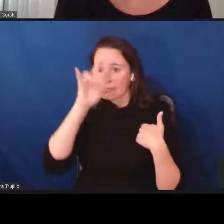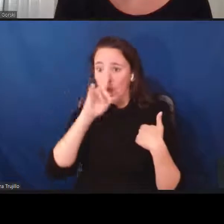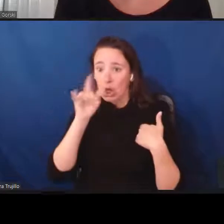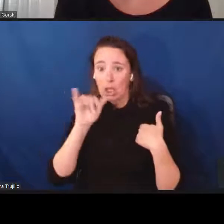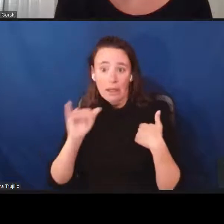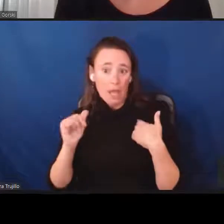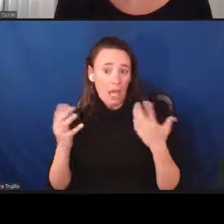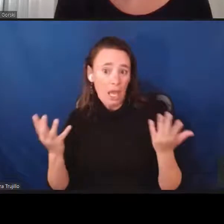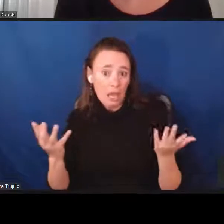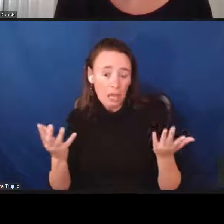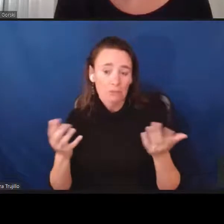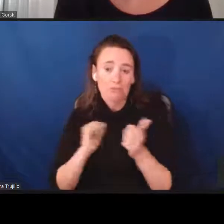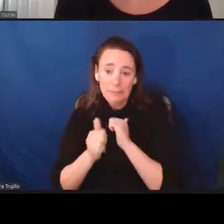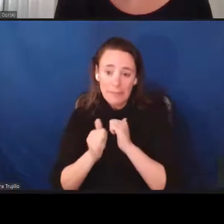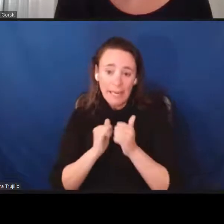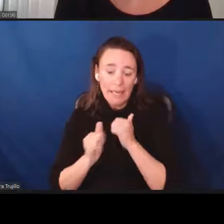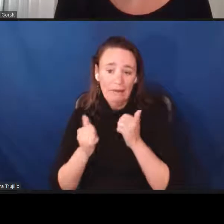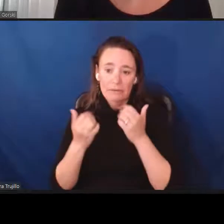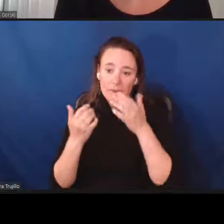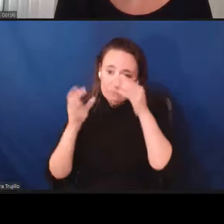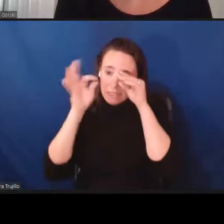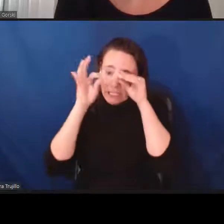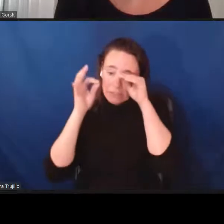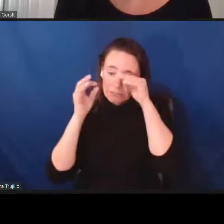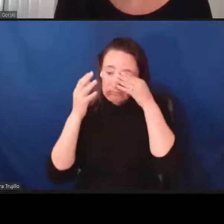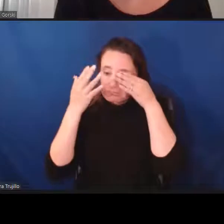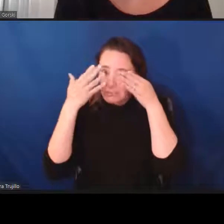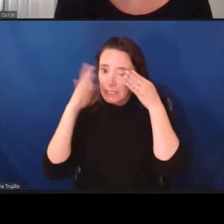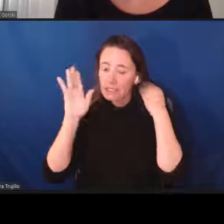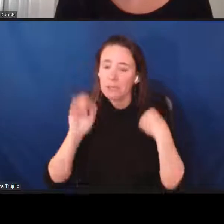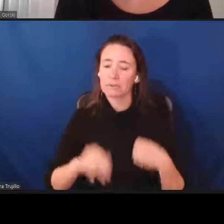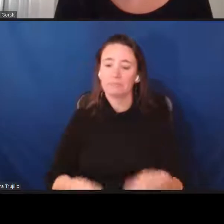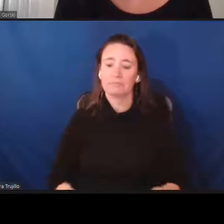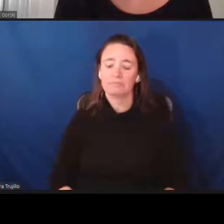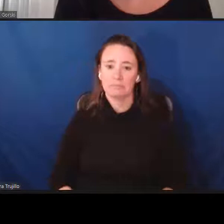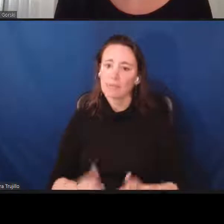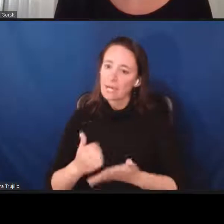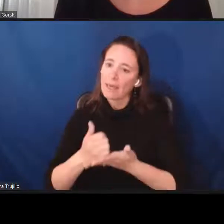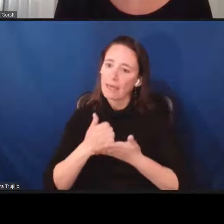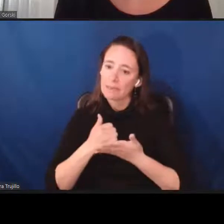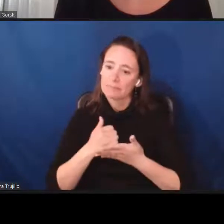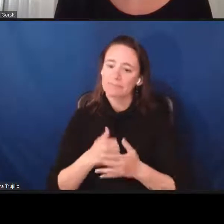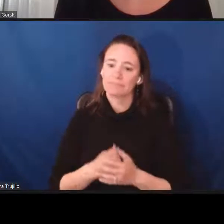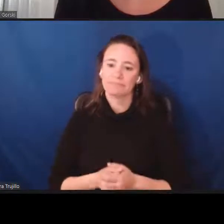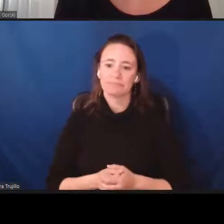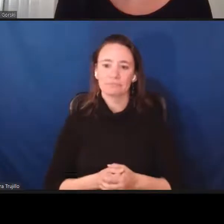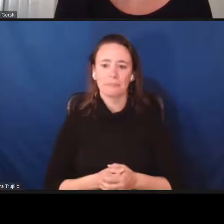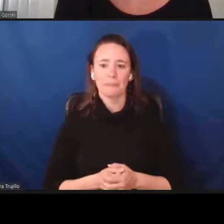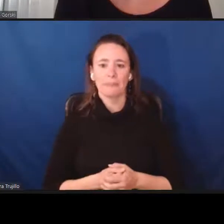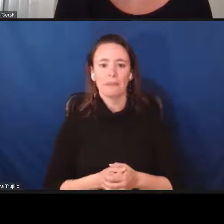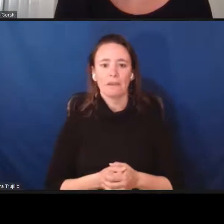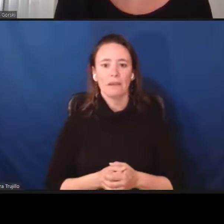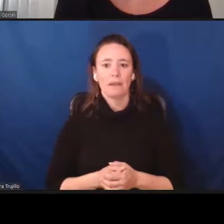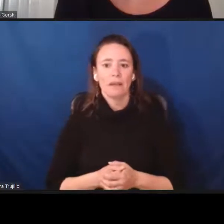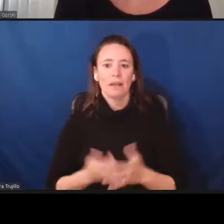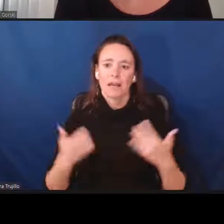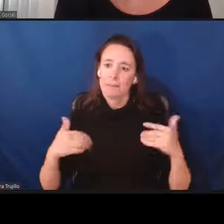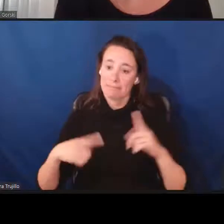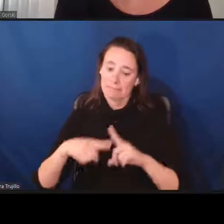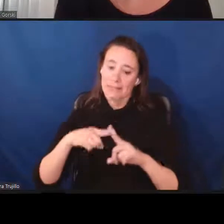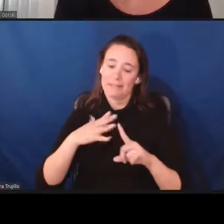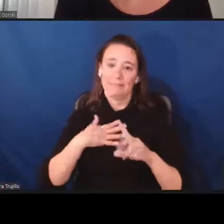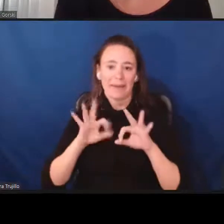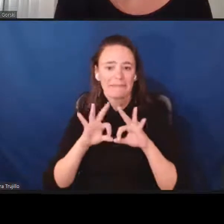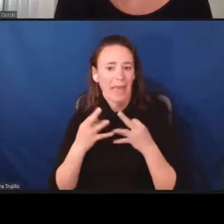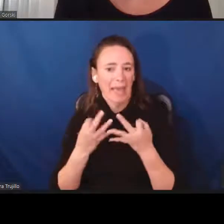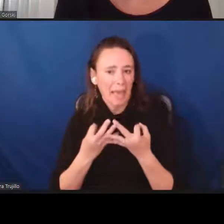as they were, but it was a big help. And then my family too. Everybody just,